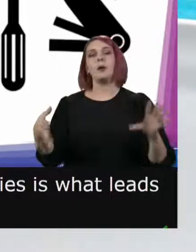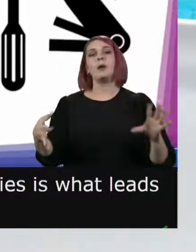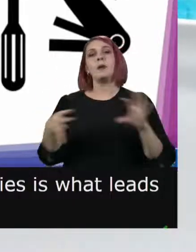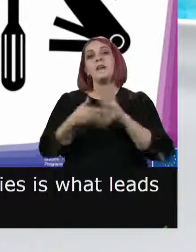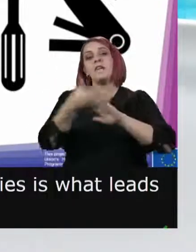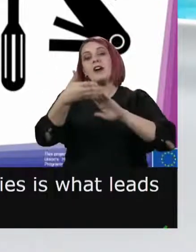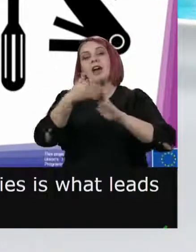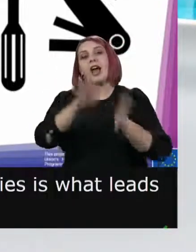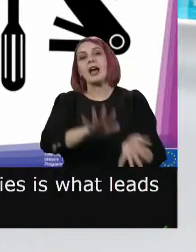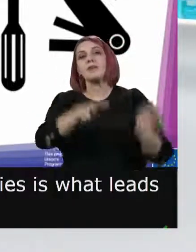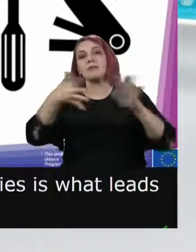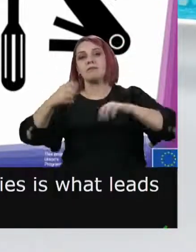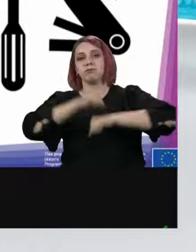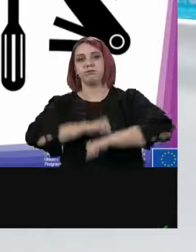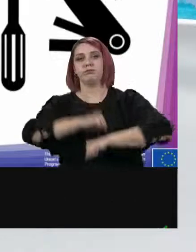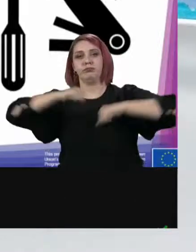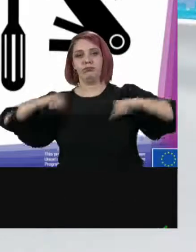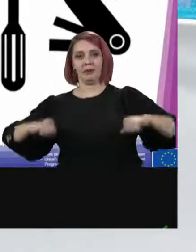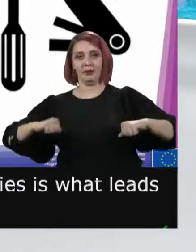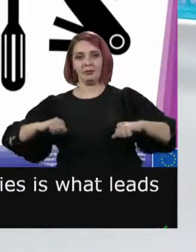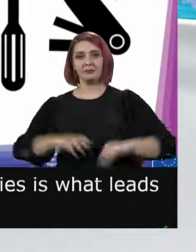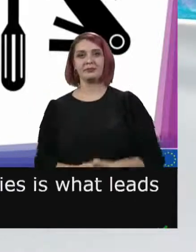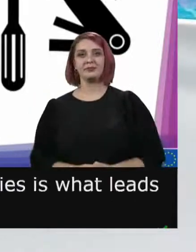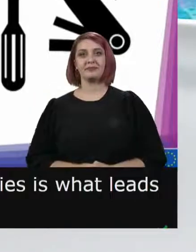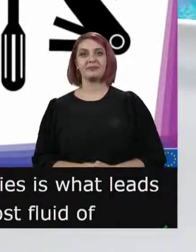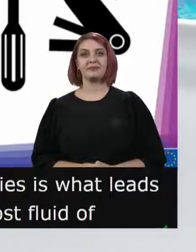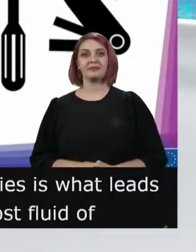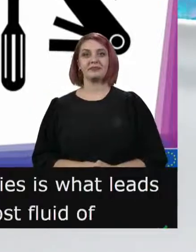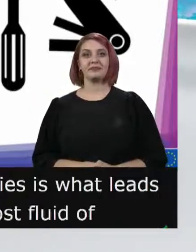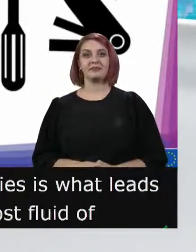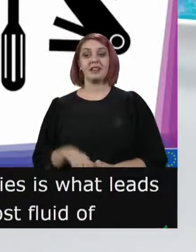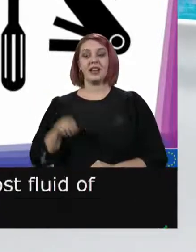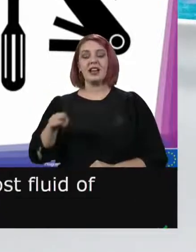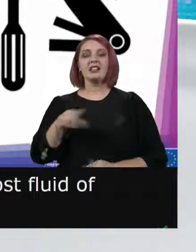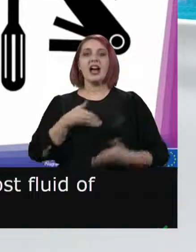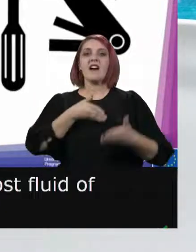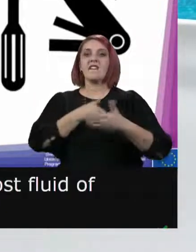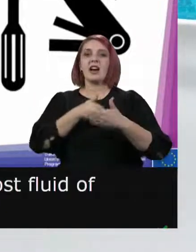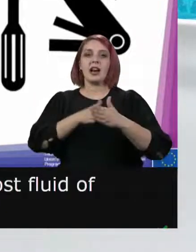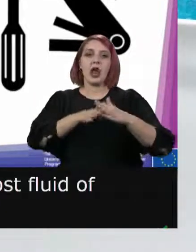It was the most fluid of barriers. Technical feasibility changes every year.